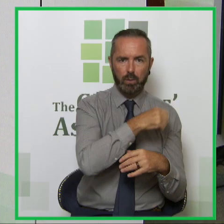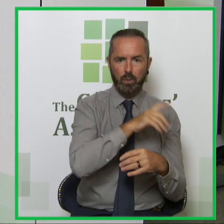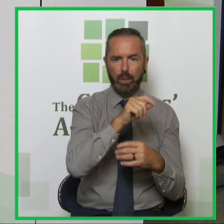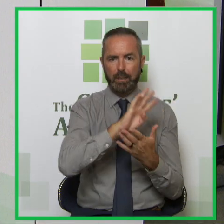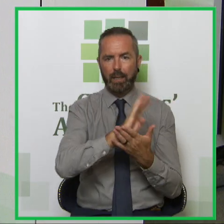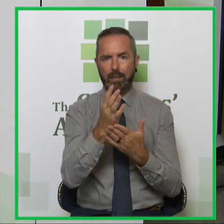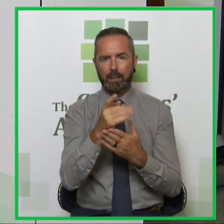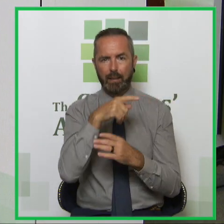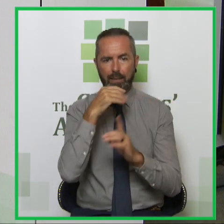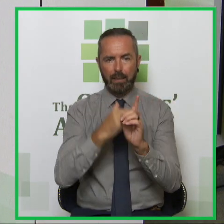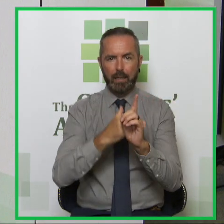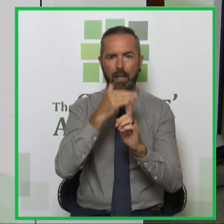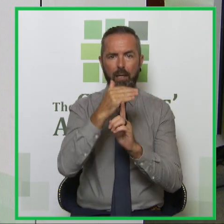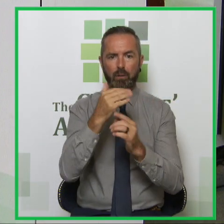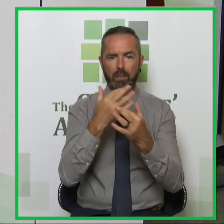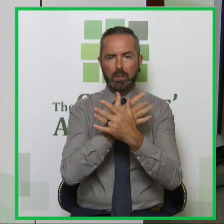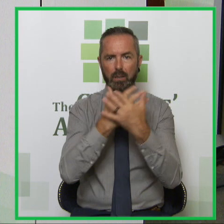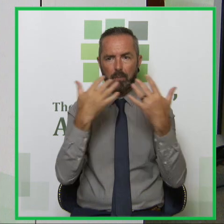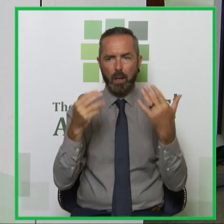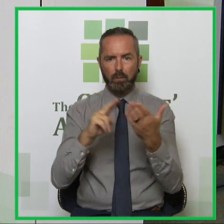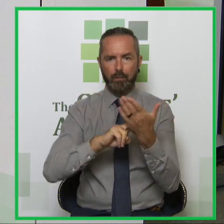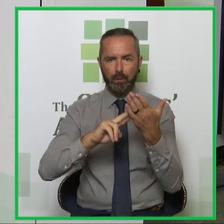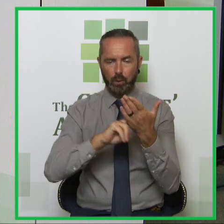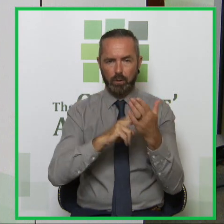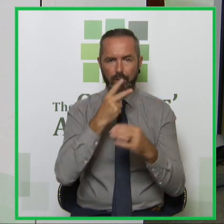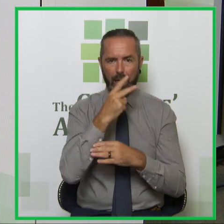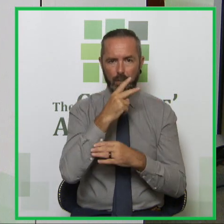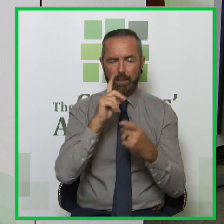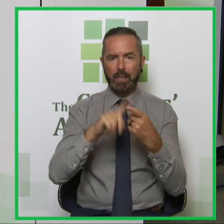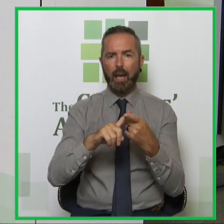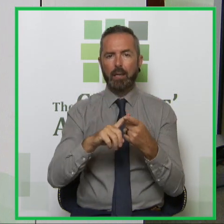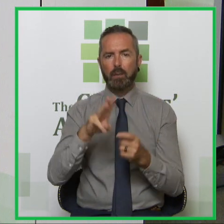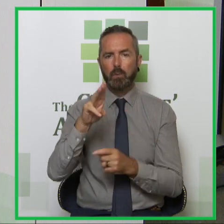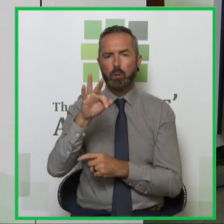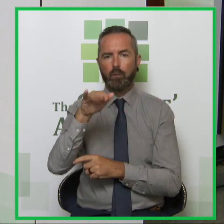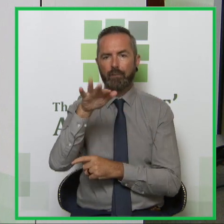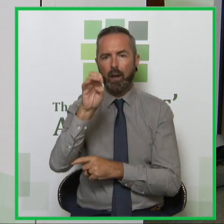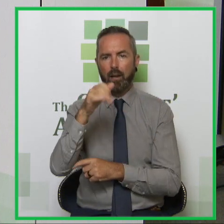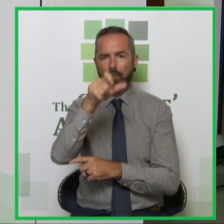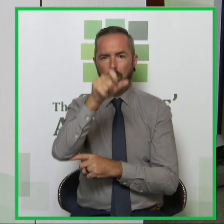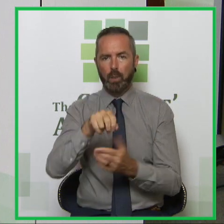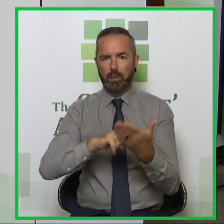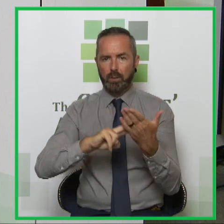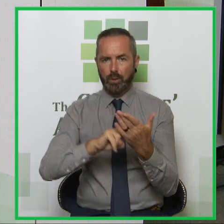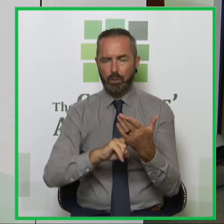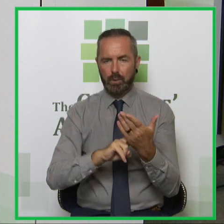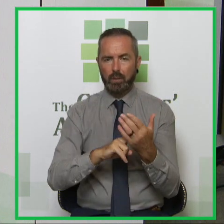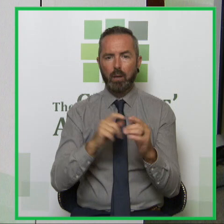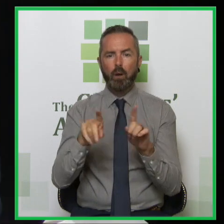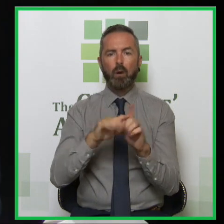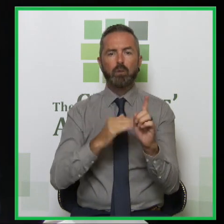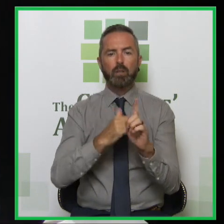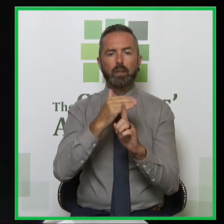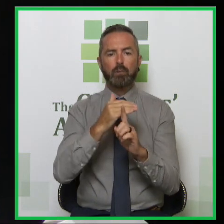us it increases the prevalence of cannabis use and the profile of the use to daily use. It increases also